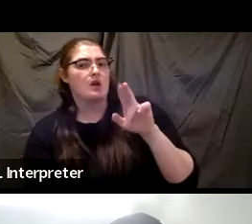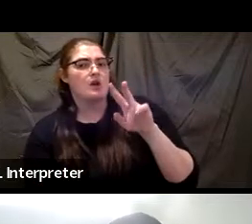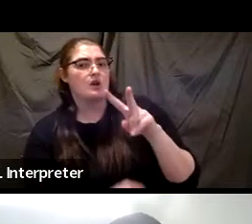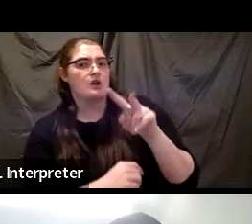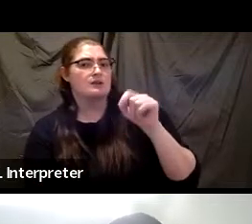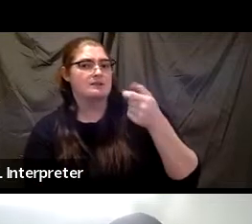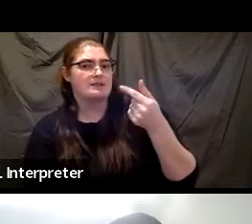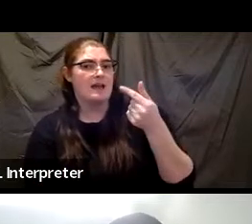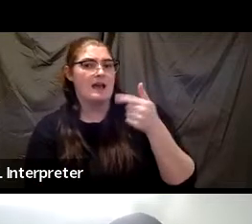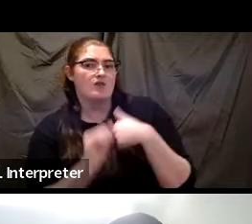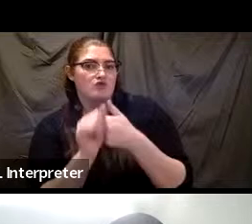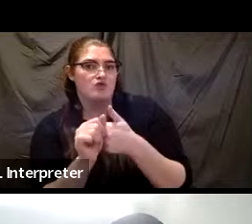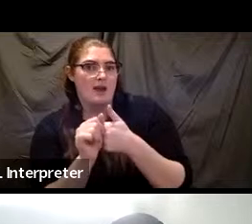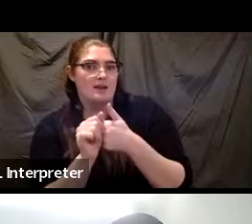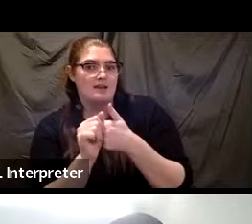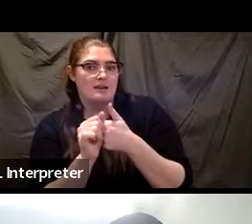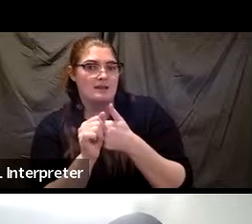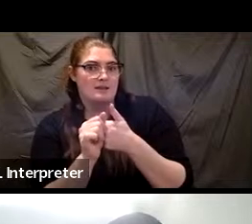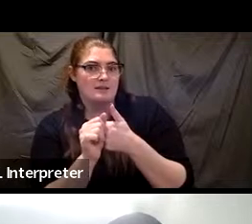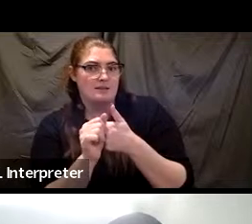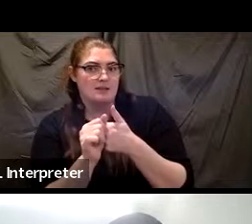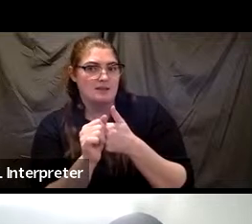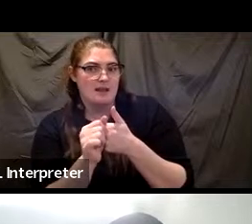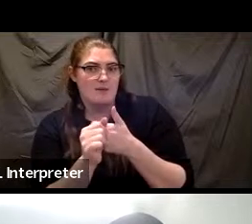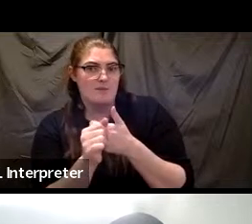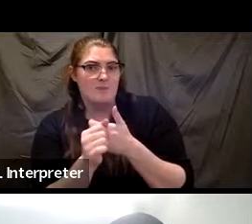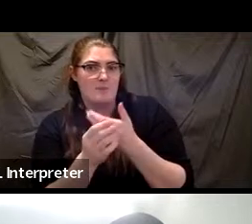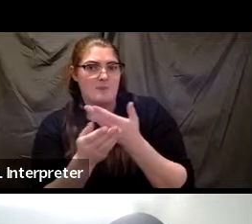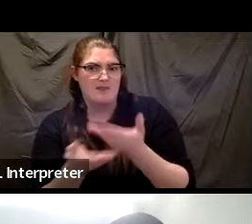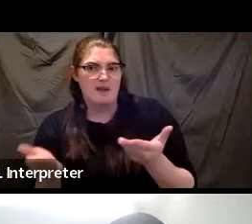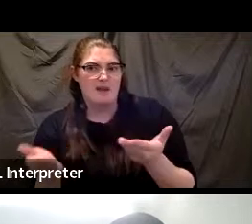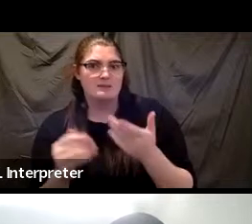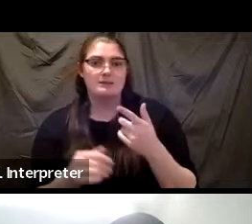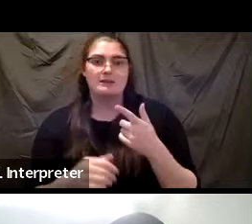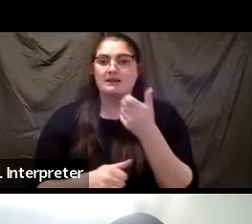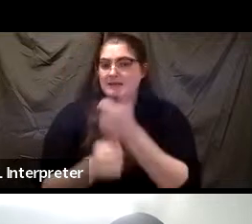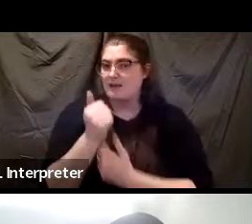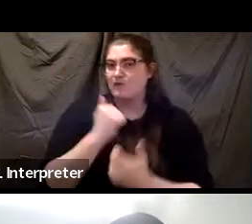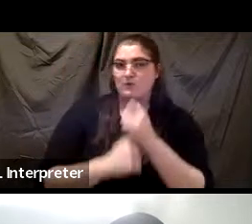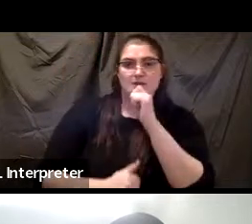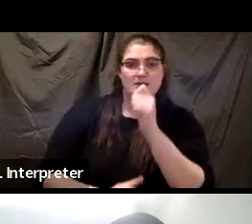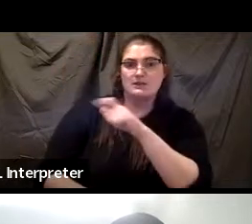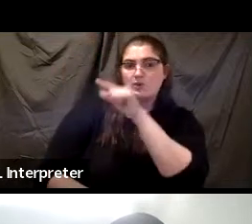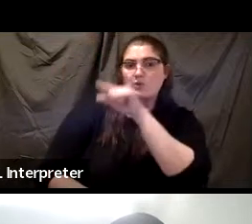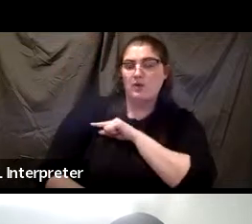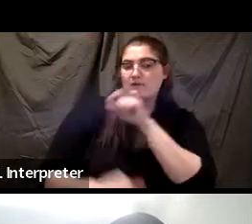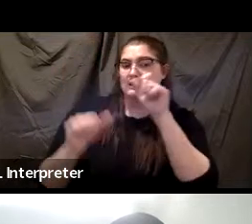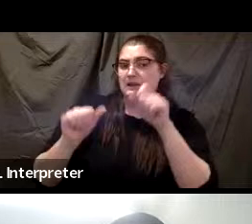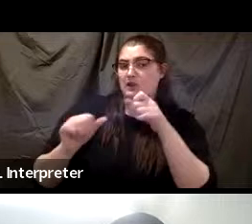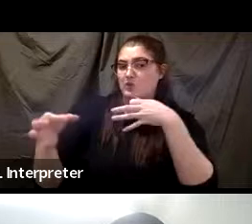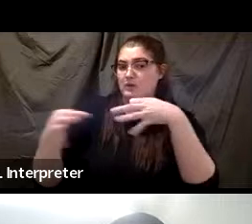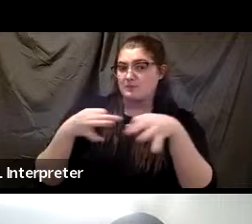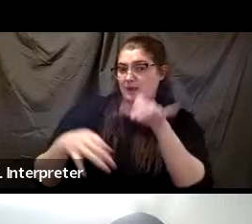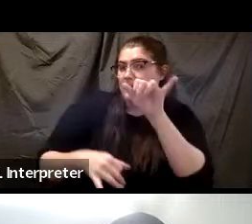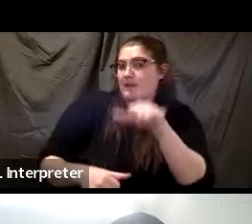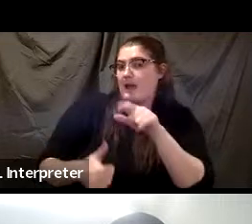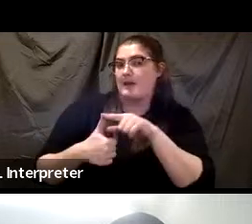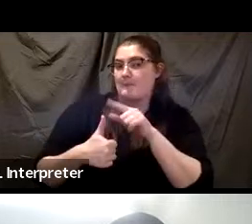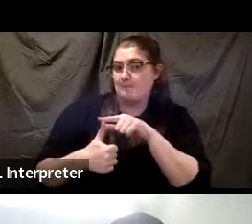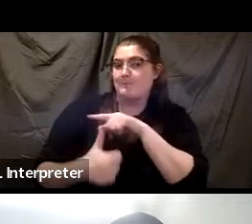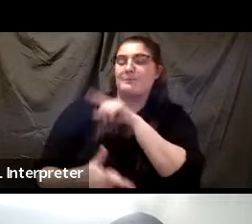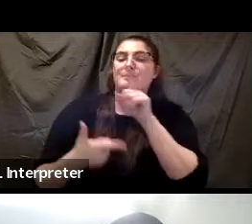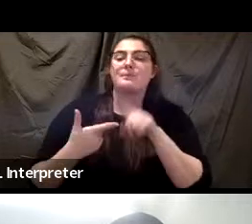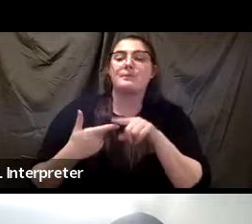tag. devices? Yeah. Yes, everyone is not required, doesn't qualify. Can you explain that? And can